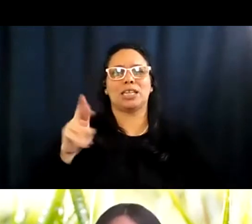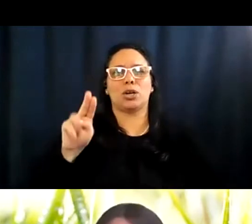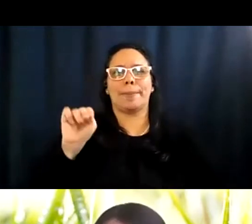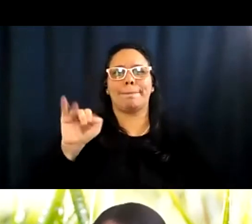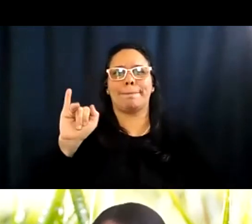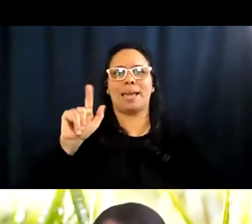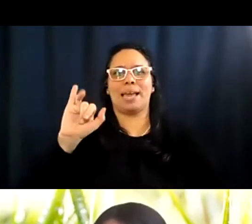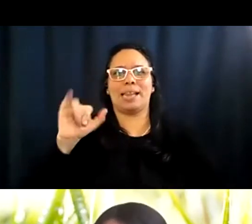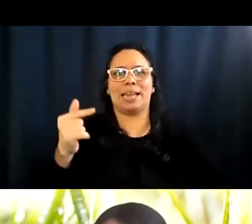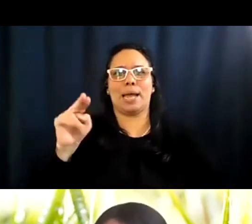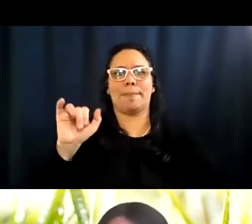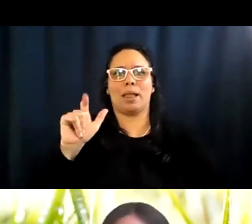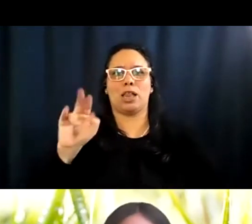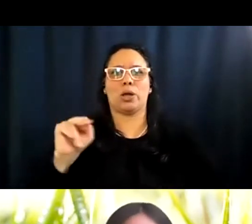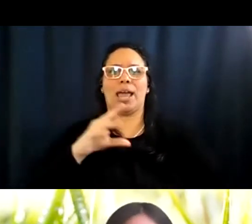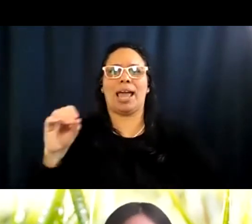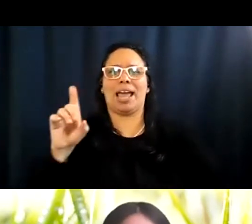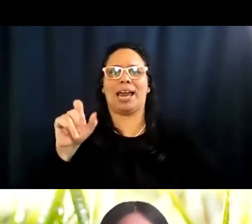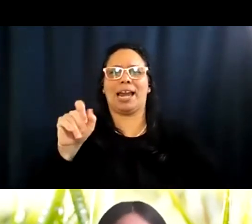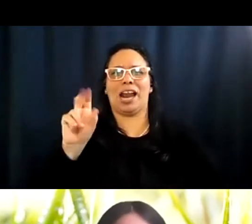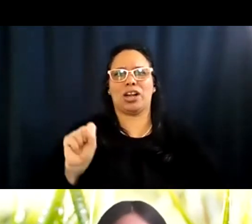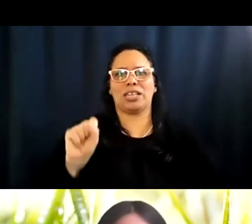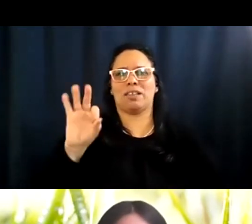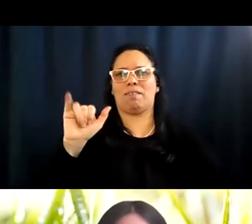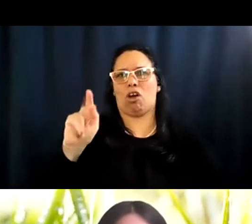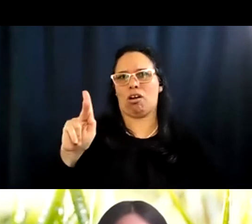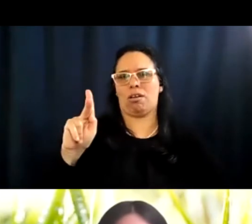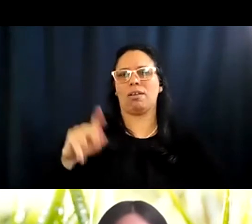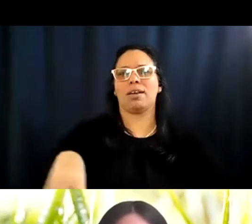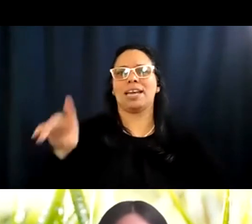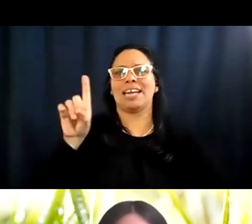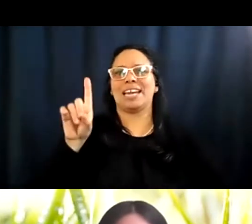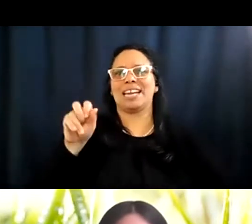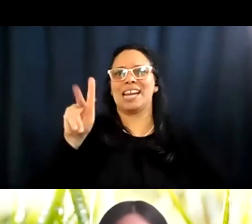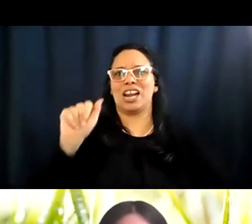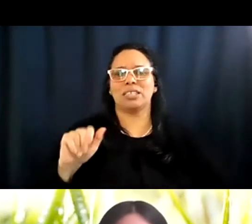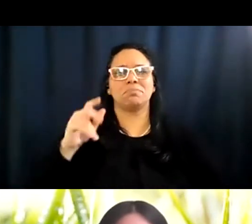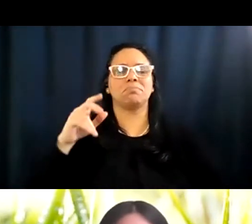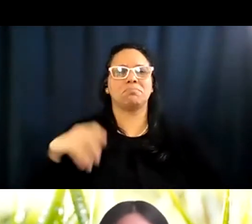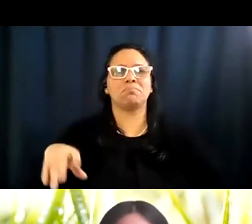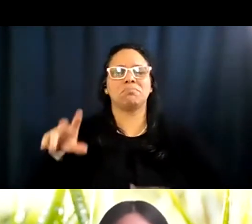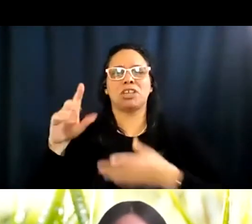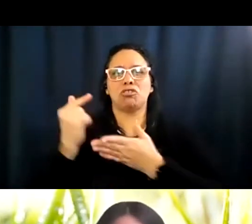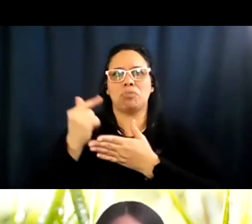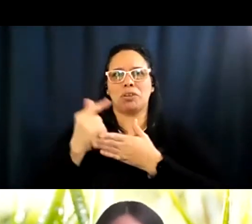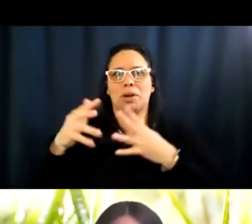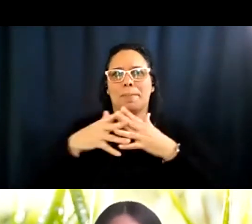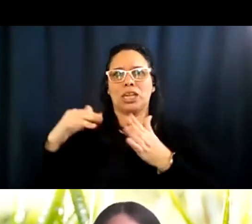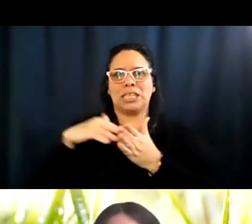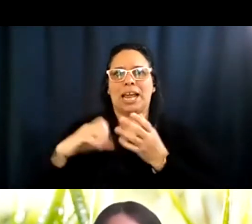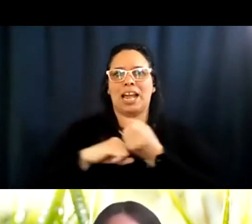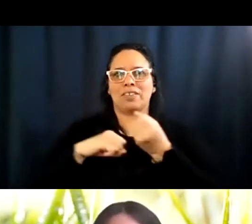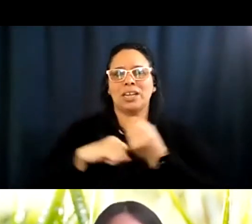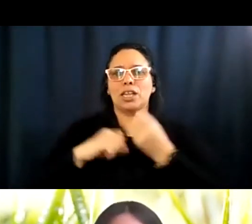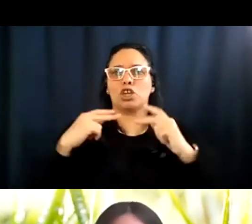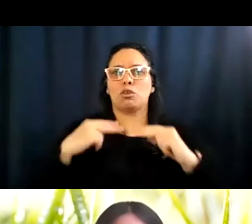Falk. For Darius Falk's bio, Darius Falk is an American Studies graduate student at CSUF who is an advocate for the humanity that can be found in